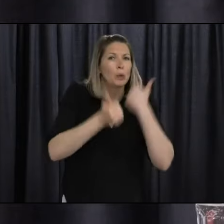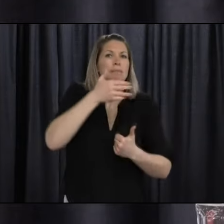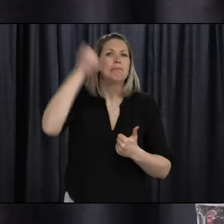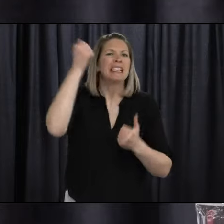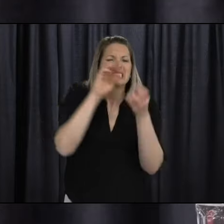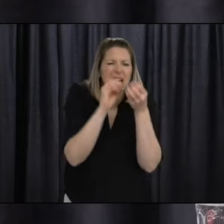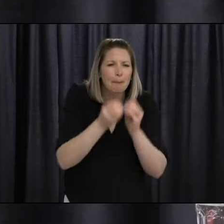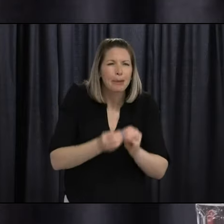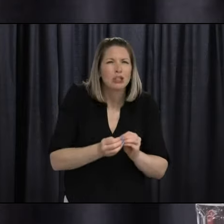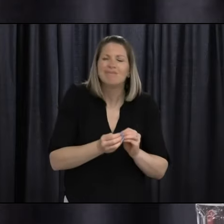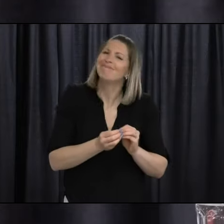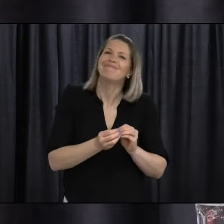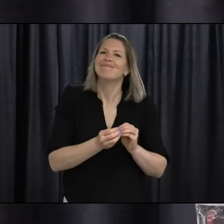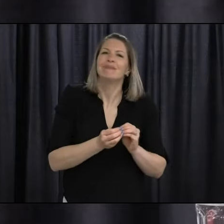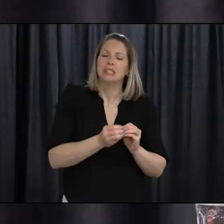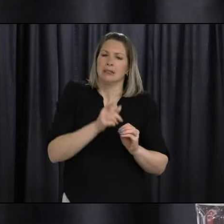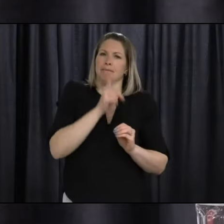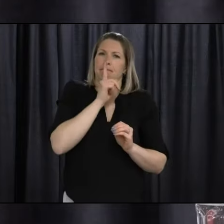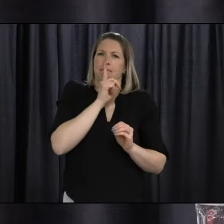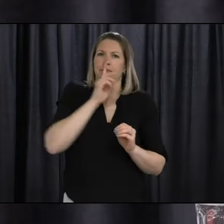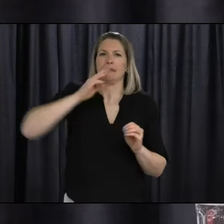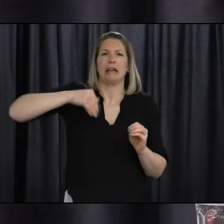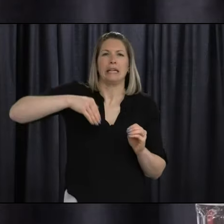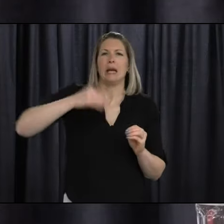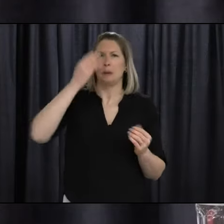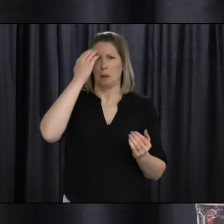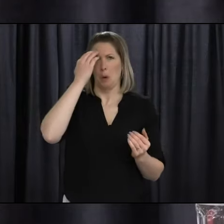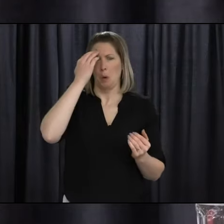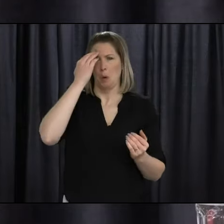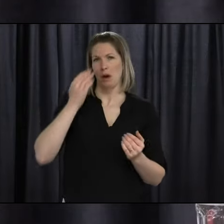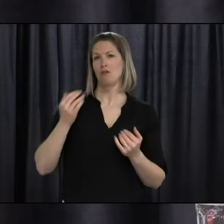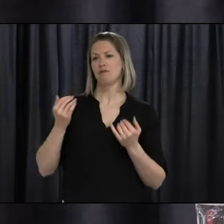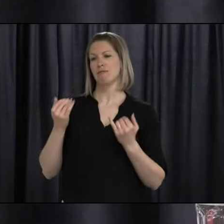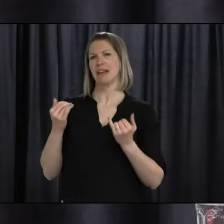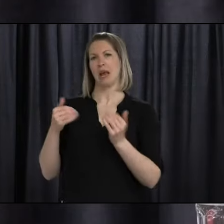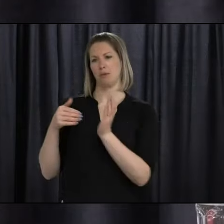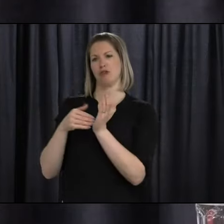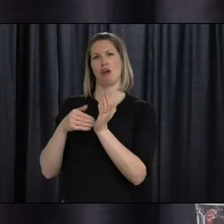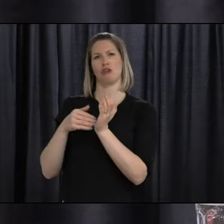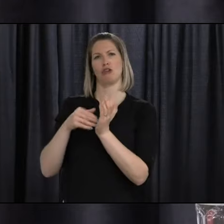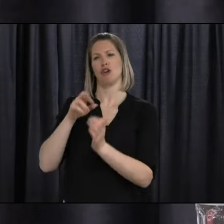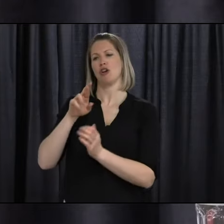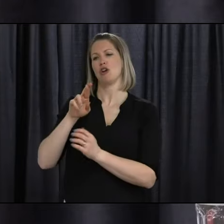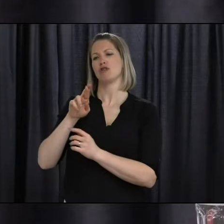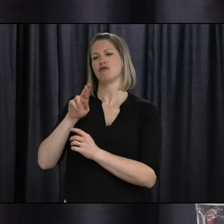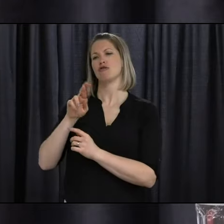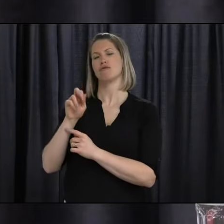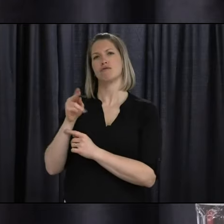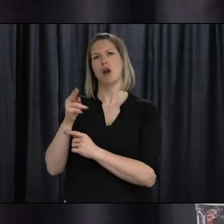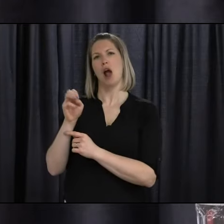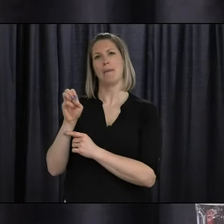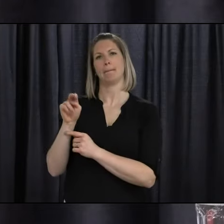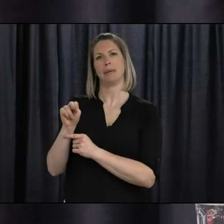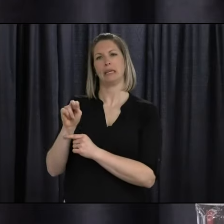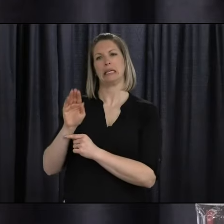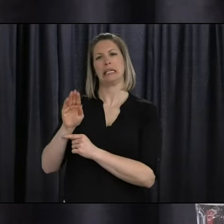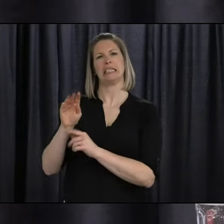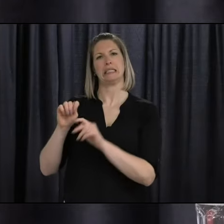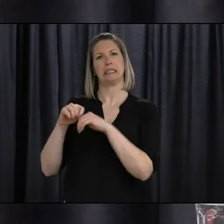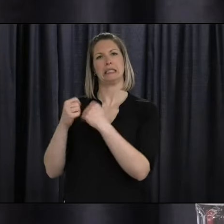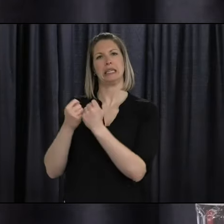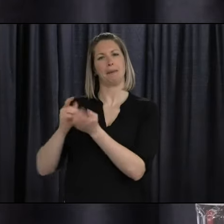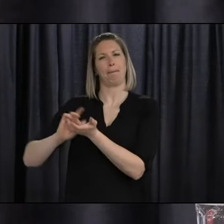on a rolling 30-day cycle, those will help. And we're also working on a predictive model for PPE